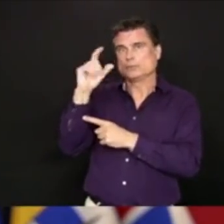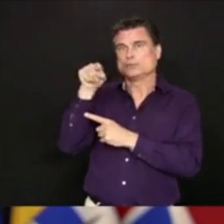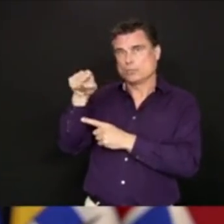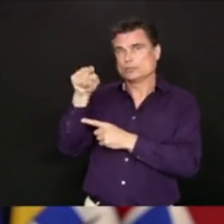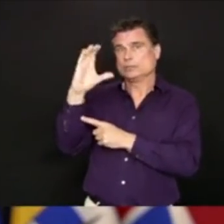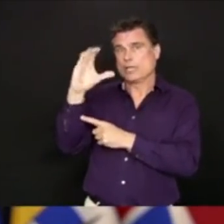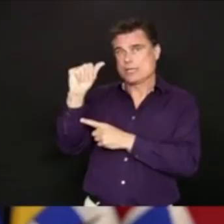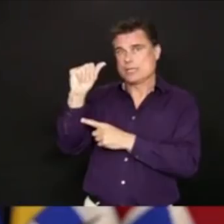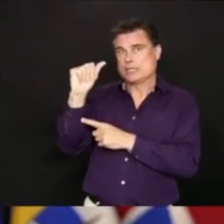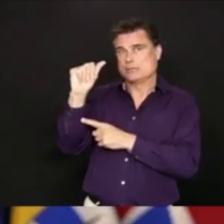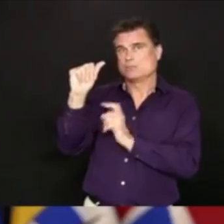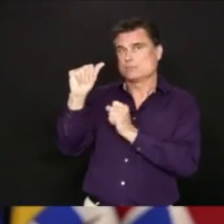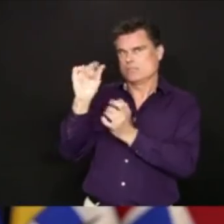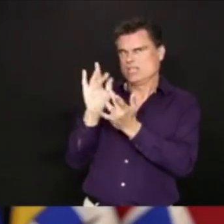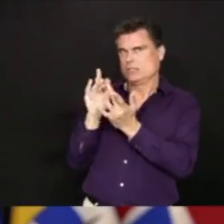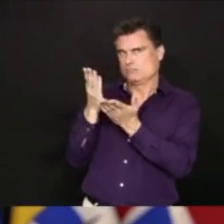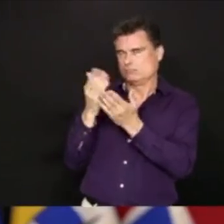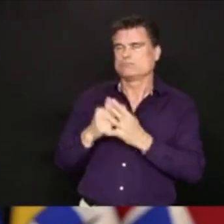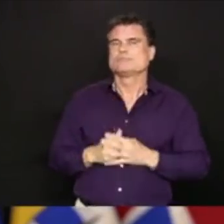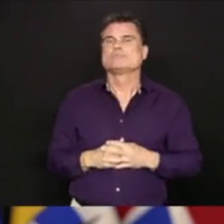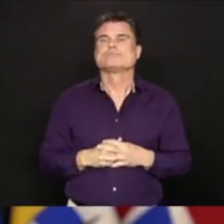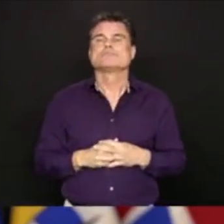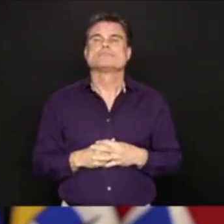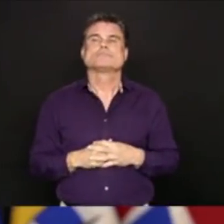not in a safe position to call.